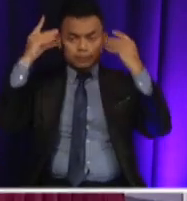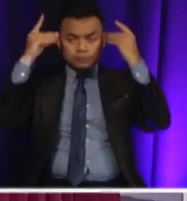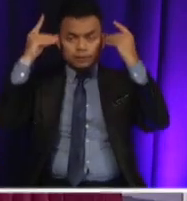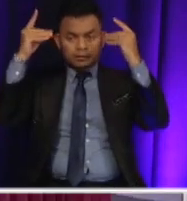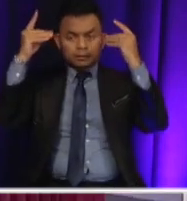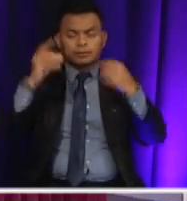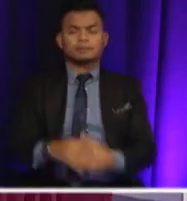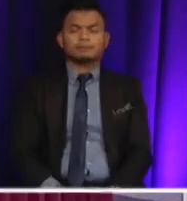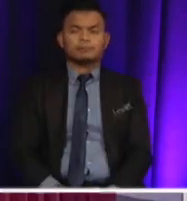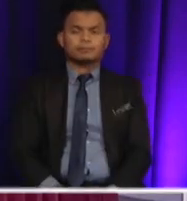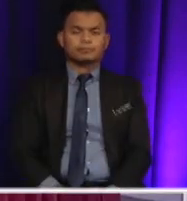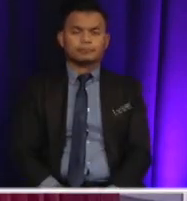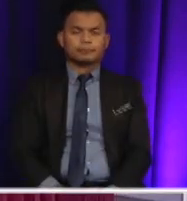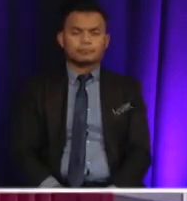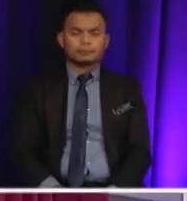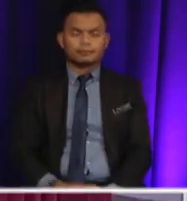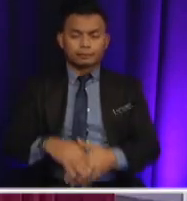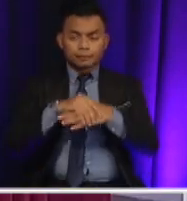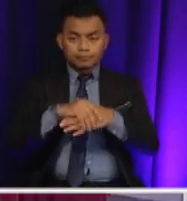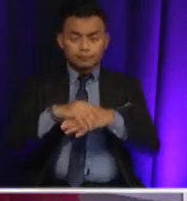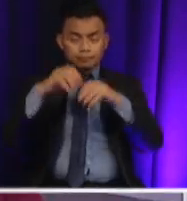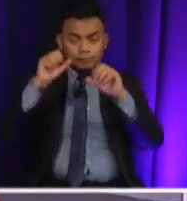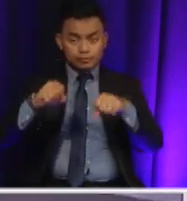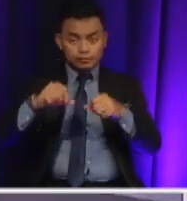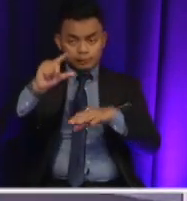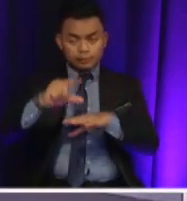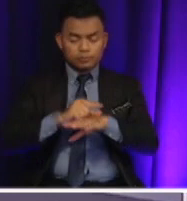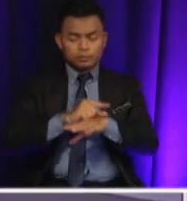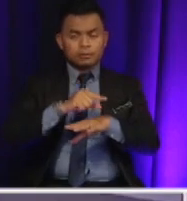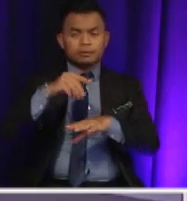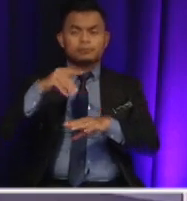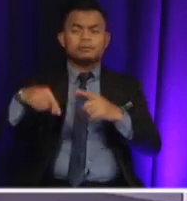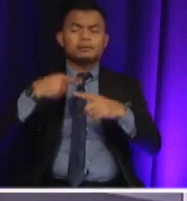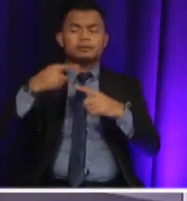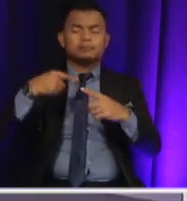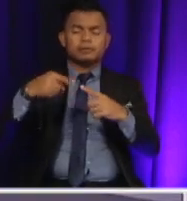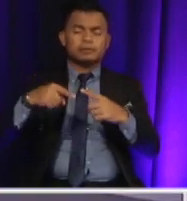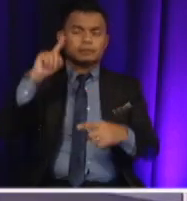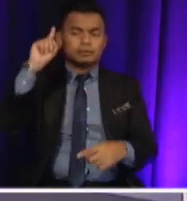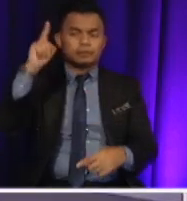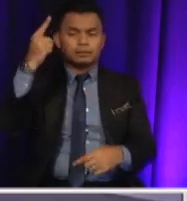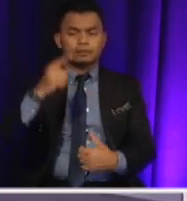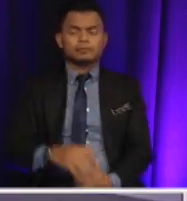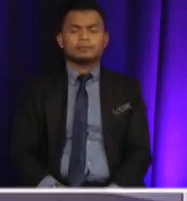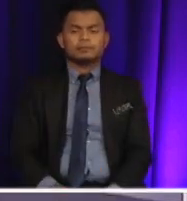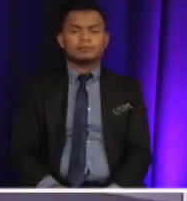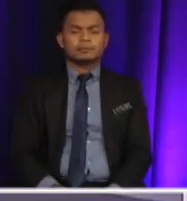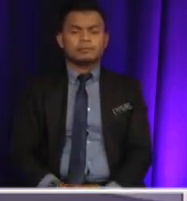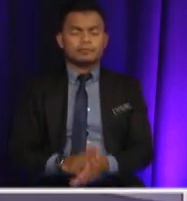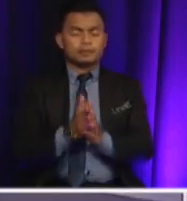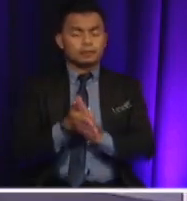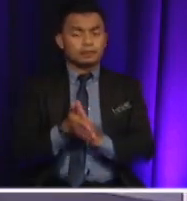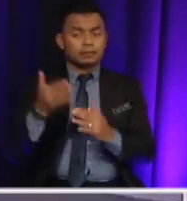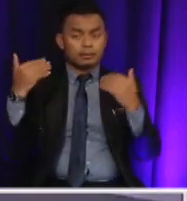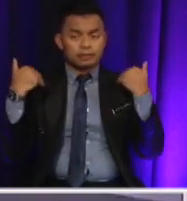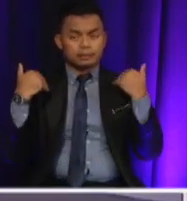And English can be used in any kind of situations, correct? Right. For True, any true. subjects. Okay. Very true, So teacher. far we have 15